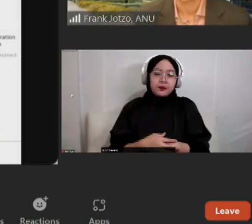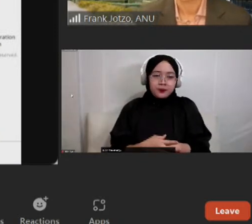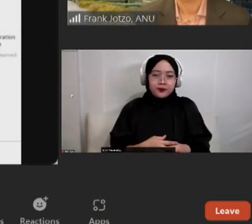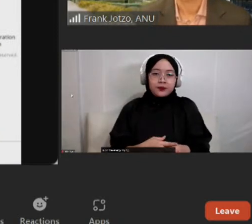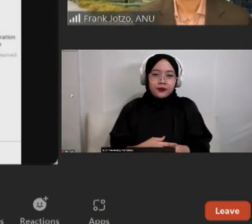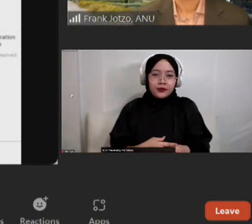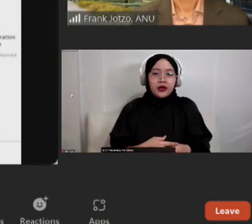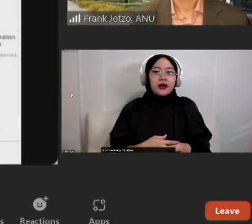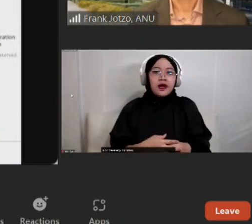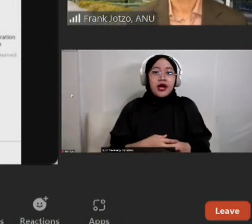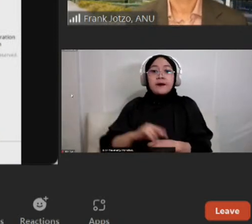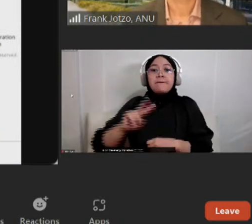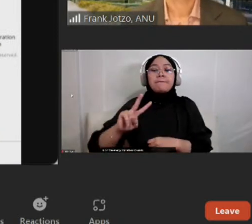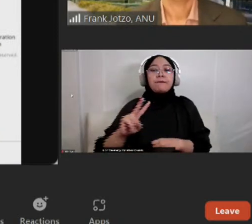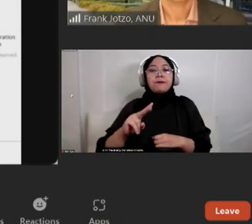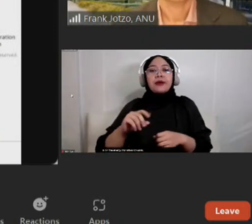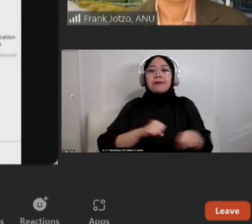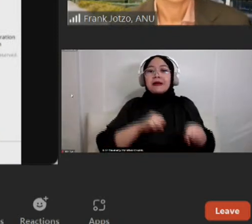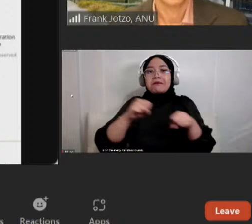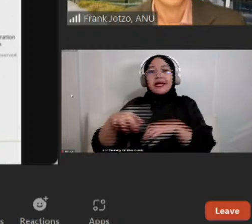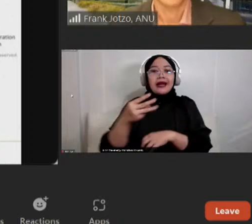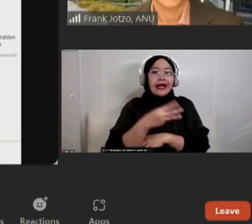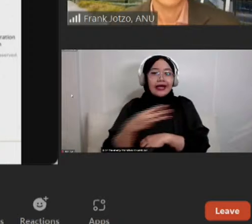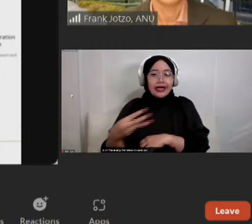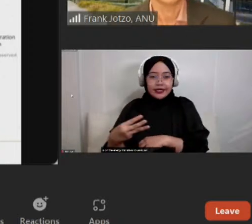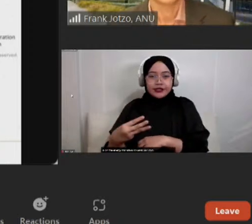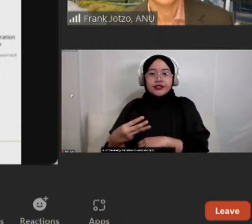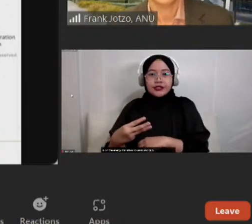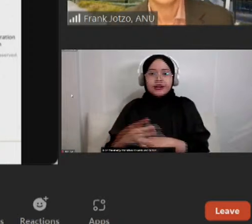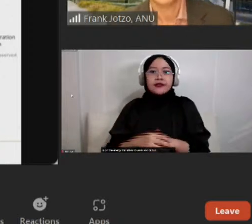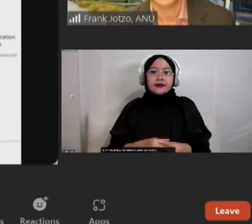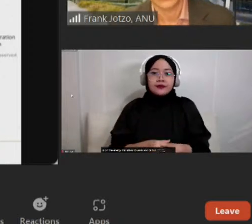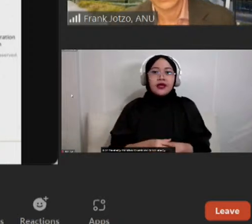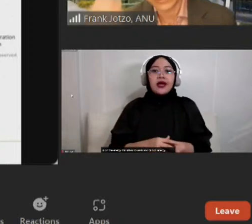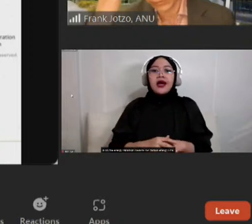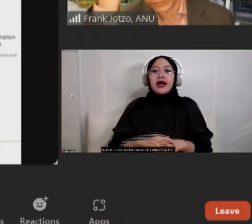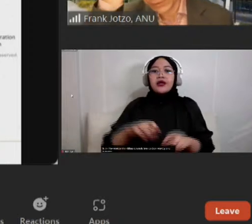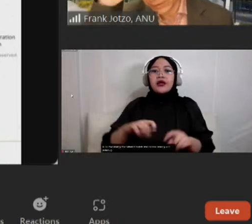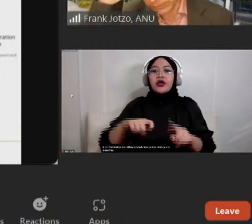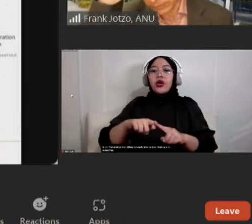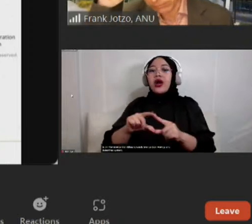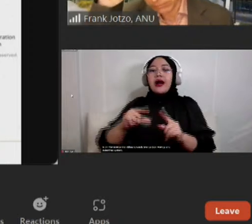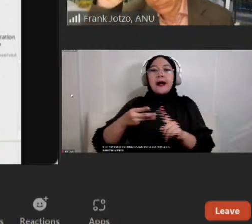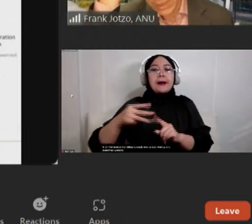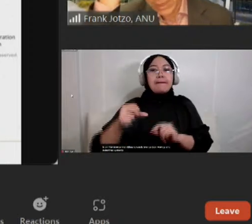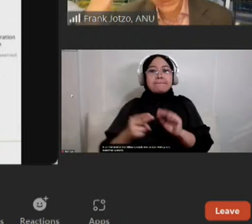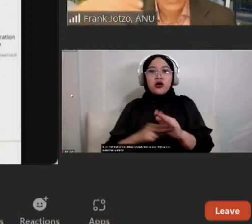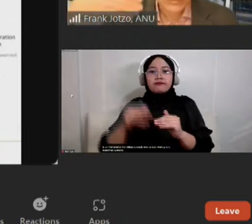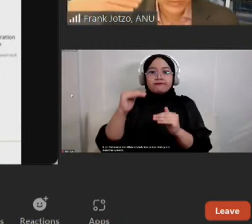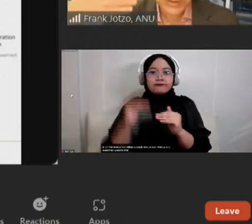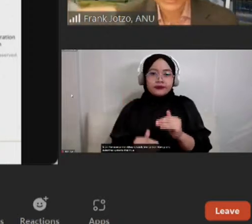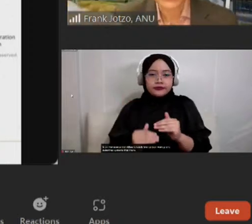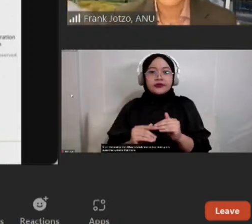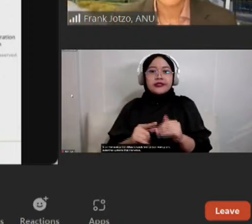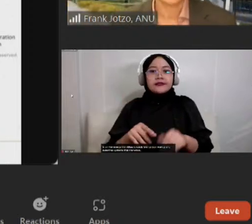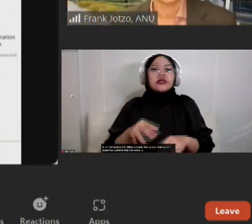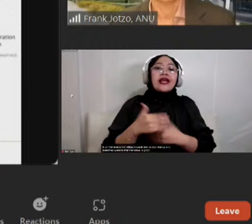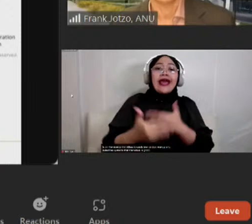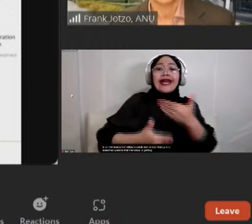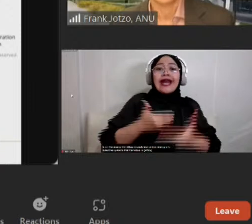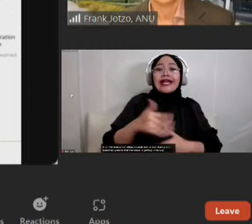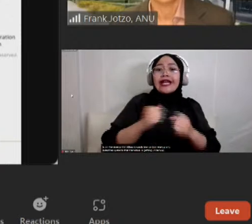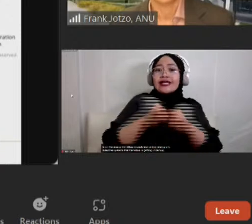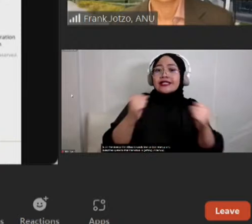energy transition towards low-carbon energy and industrial systems. That transition is